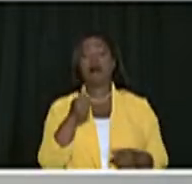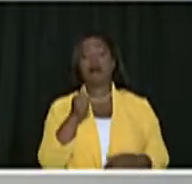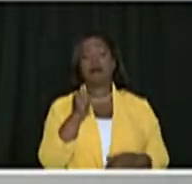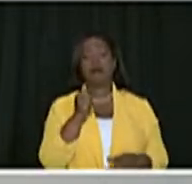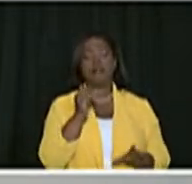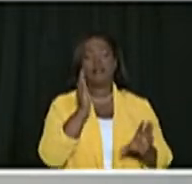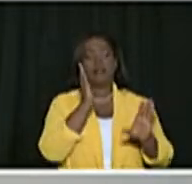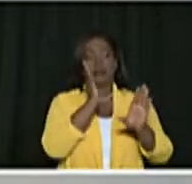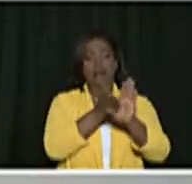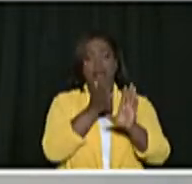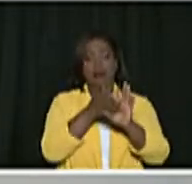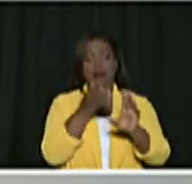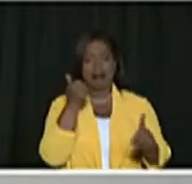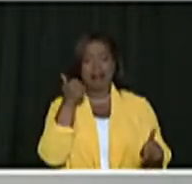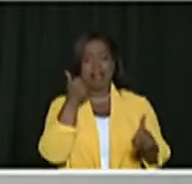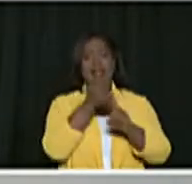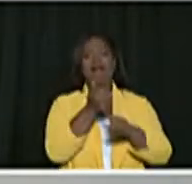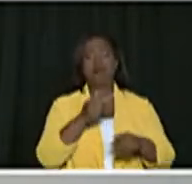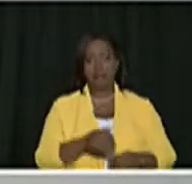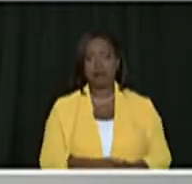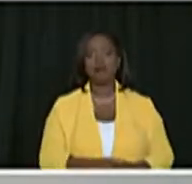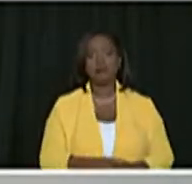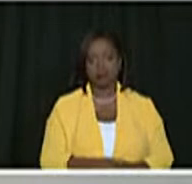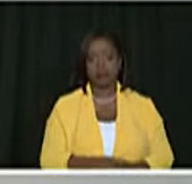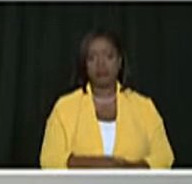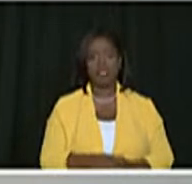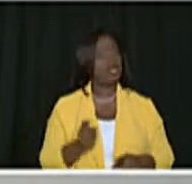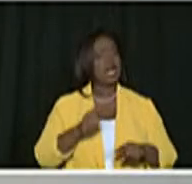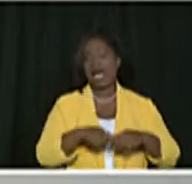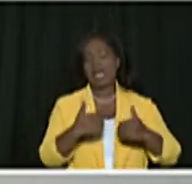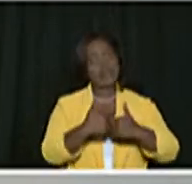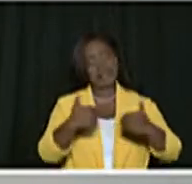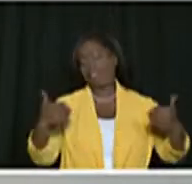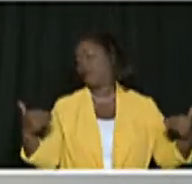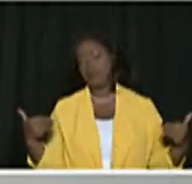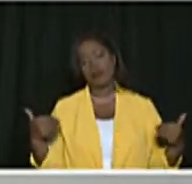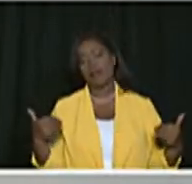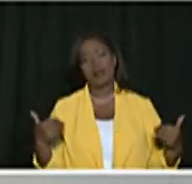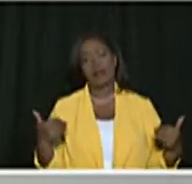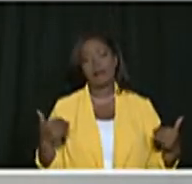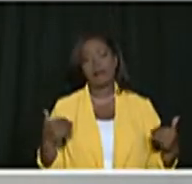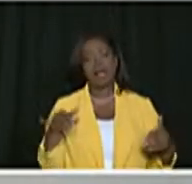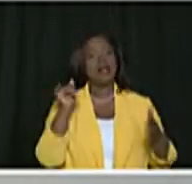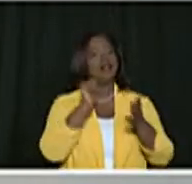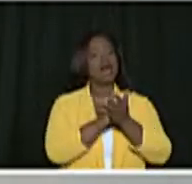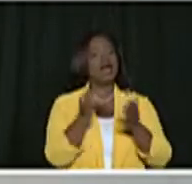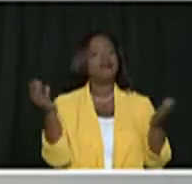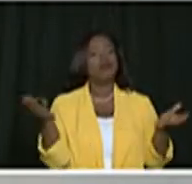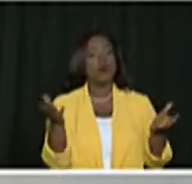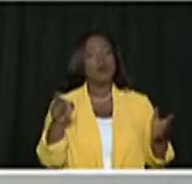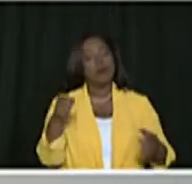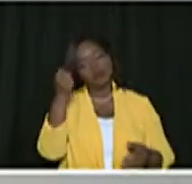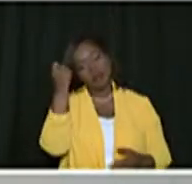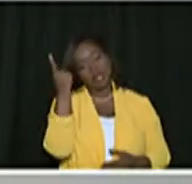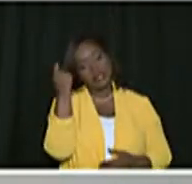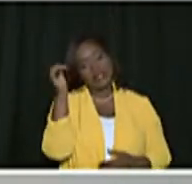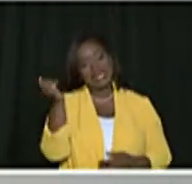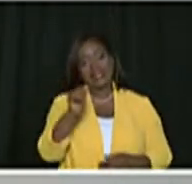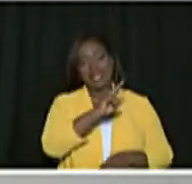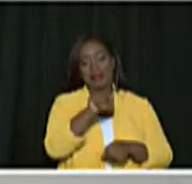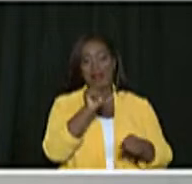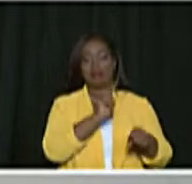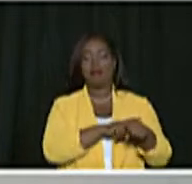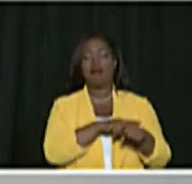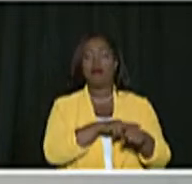be separated. So I think that that's what I want us to understand as a nation, and I really do commend the work